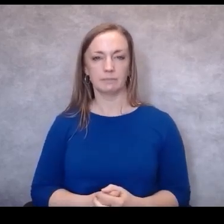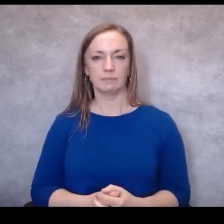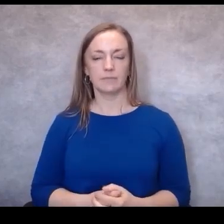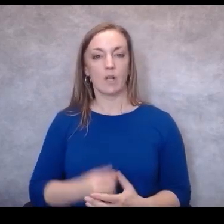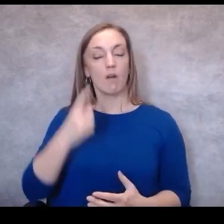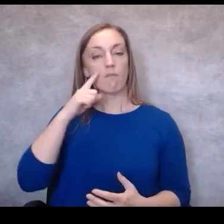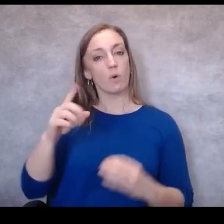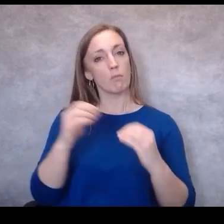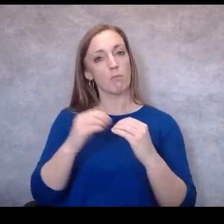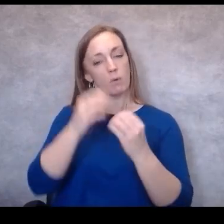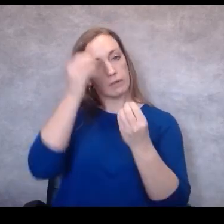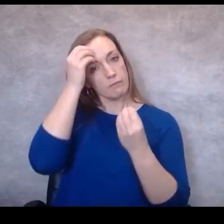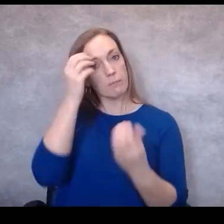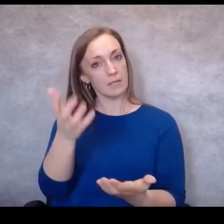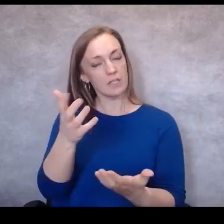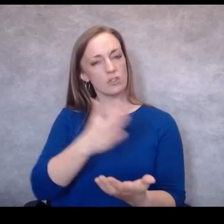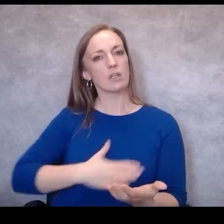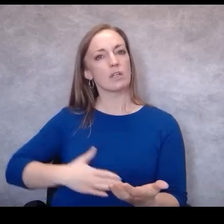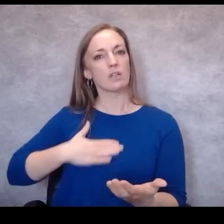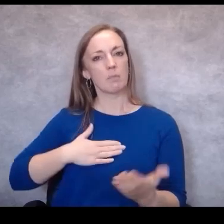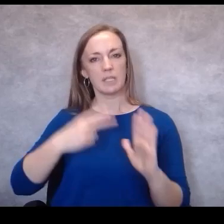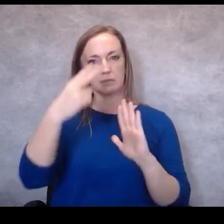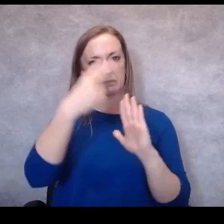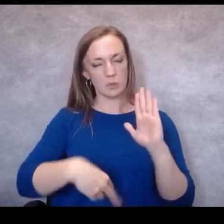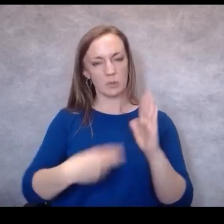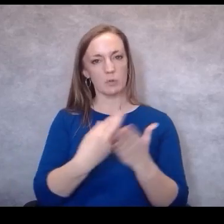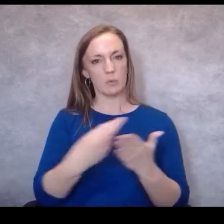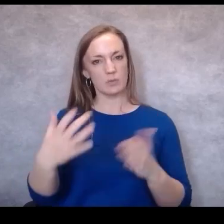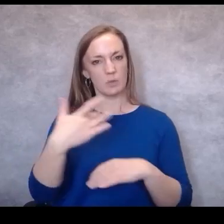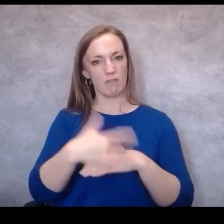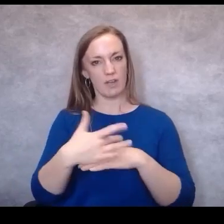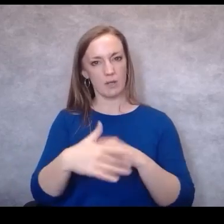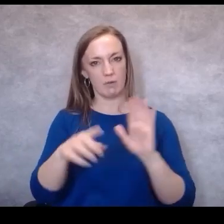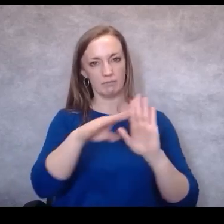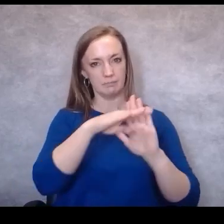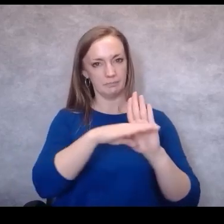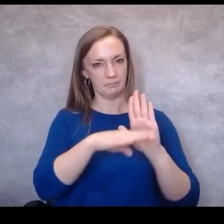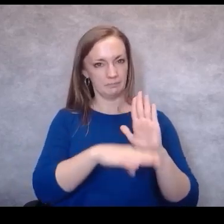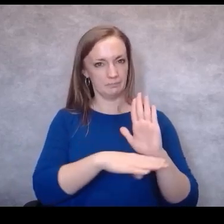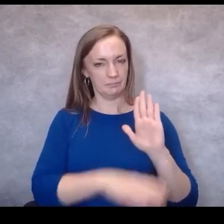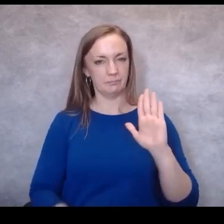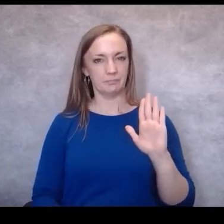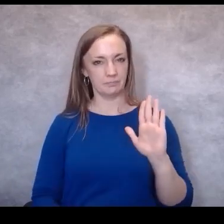For additional information, please see the resources available here.